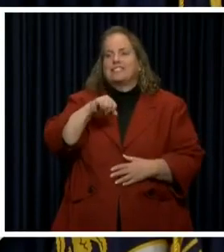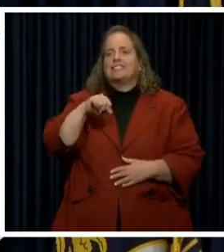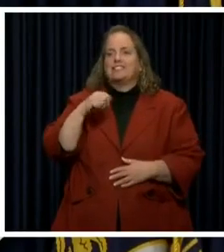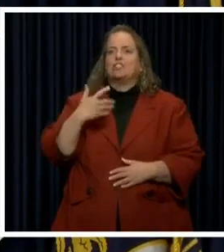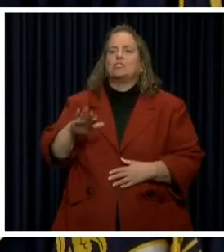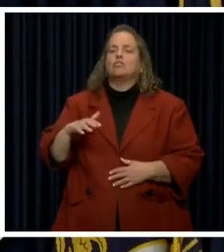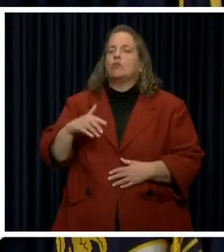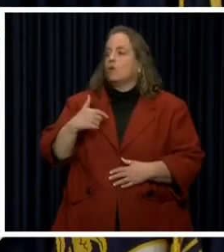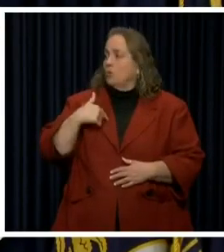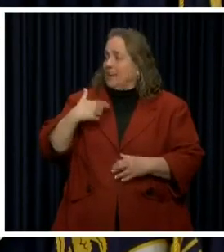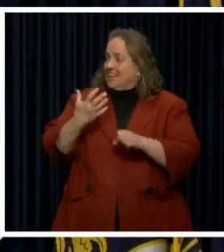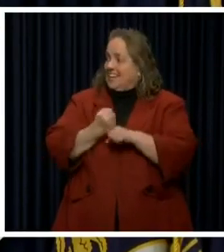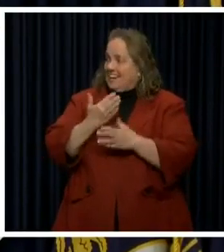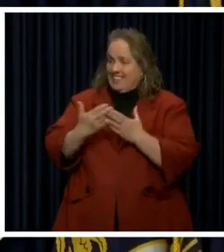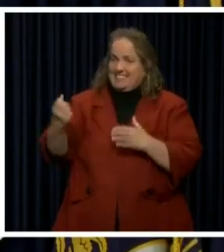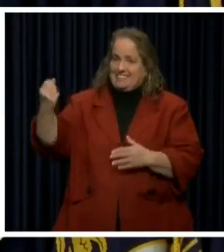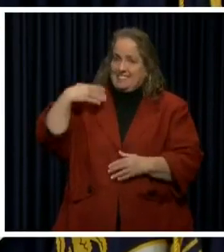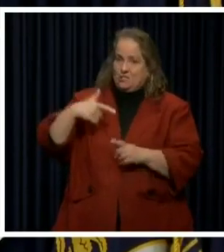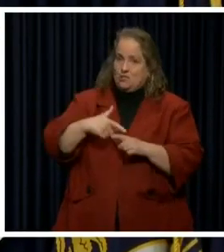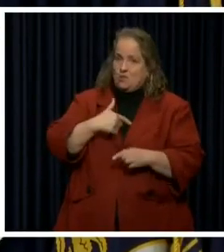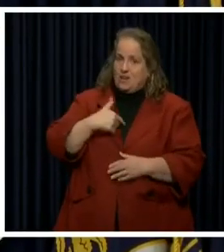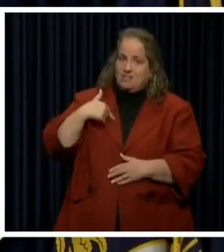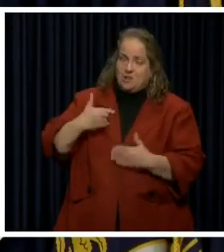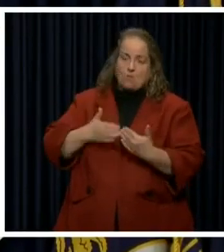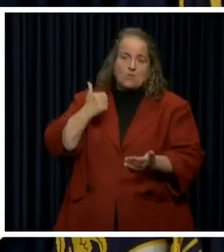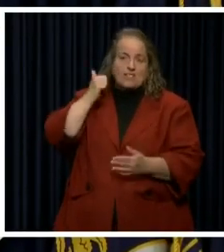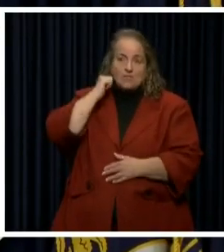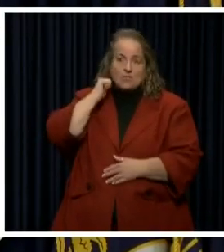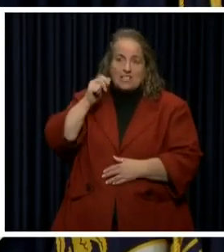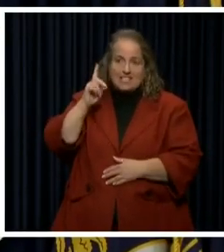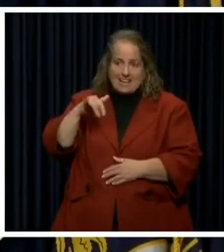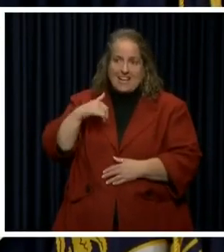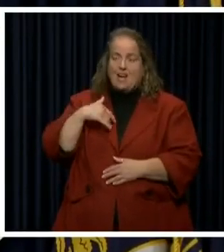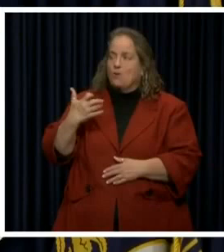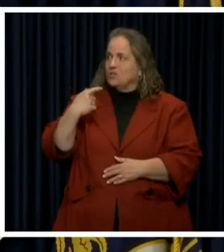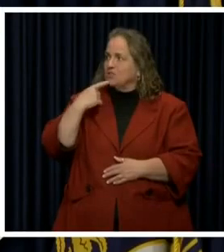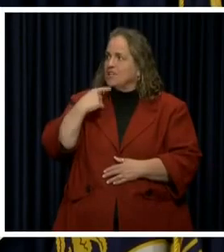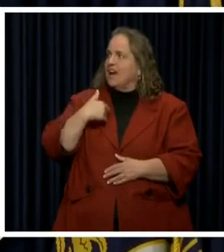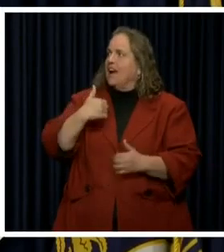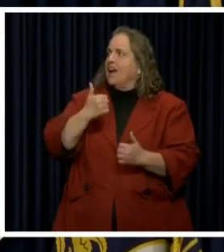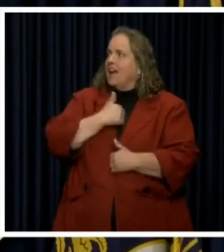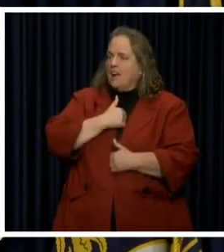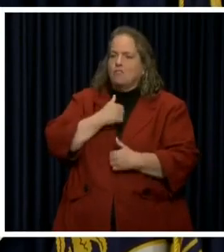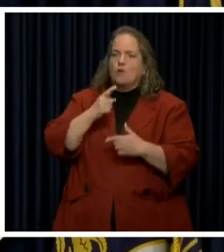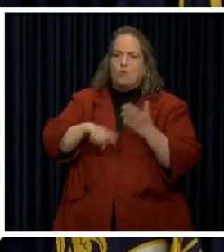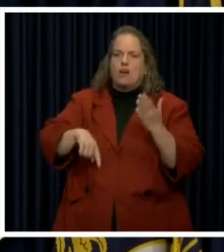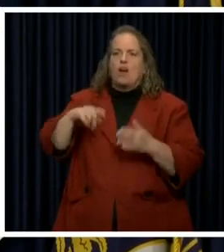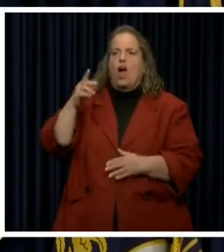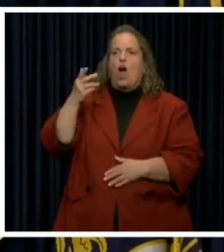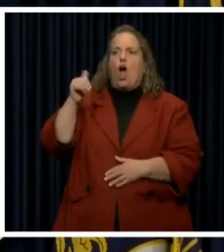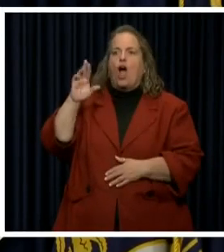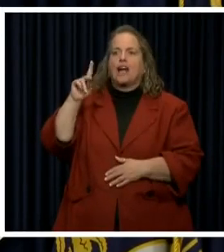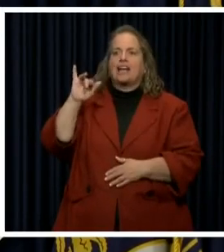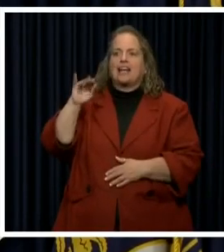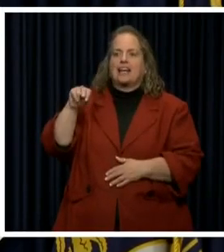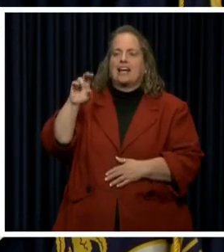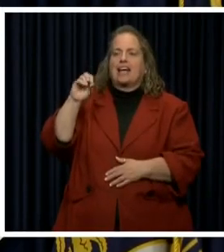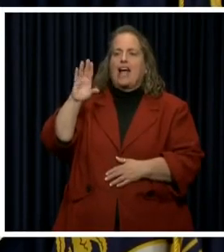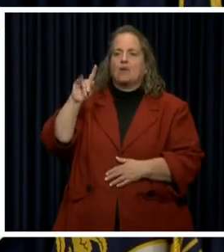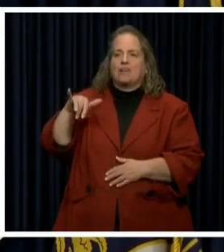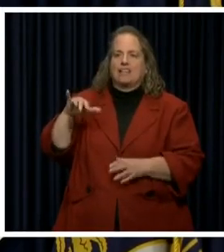things just about every day. Do want to say I love what Hardin County has